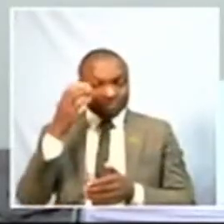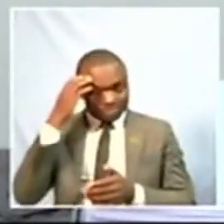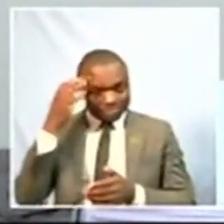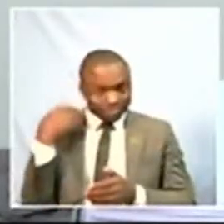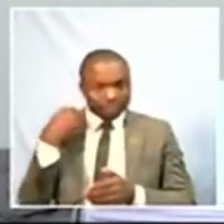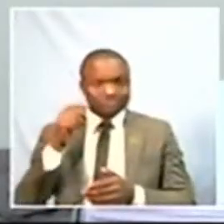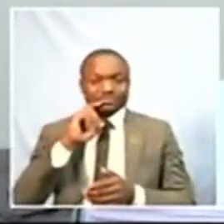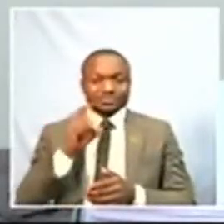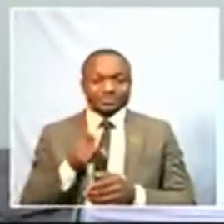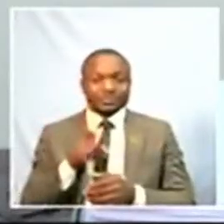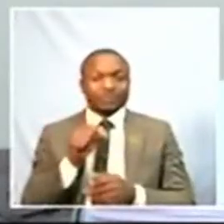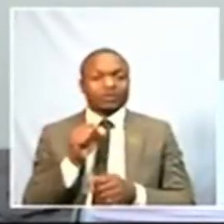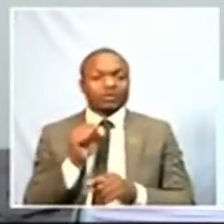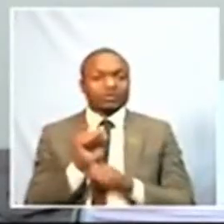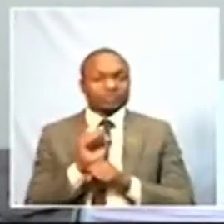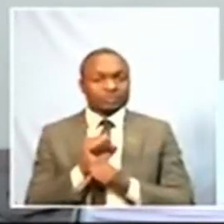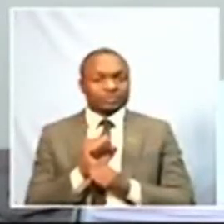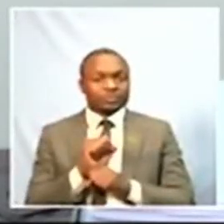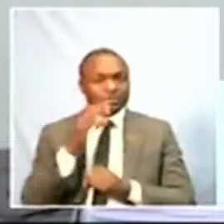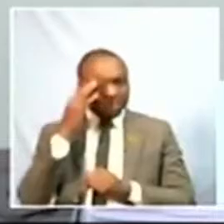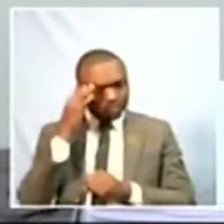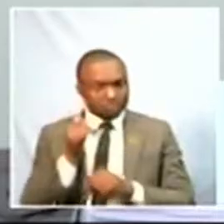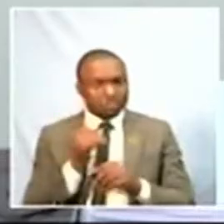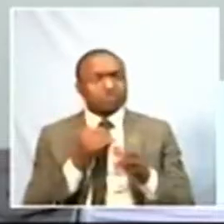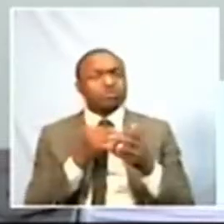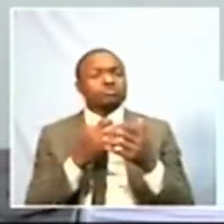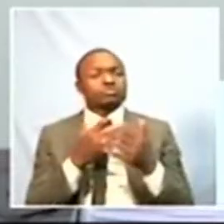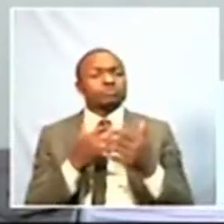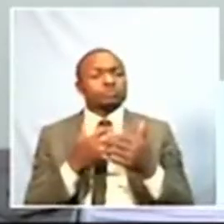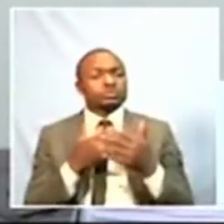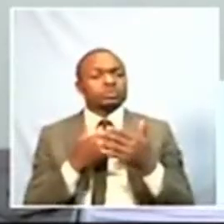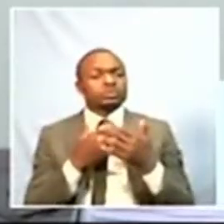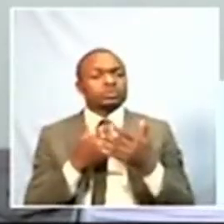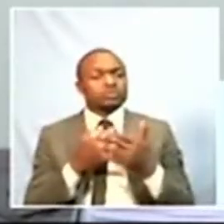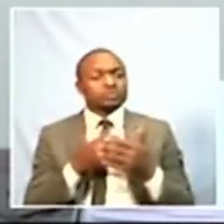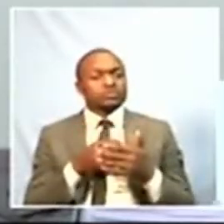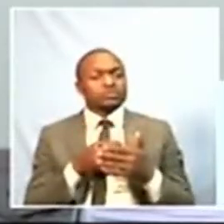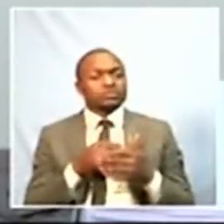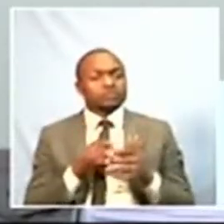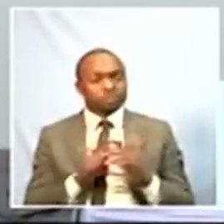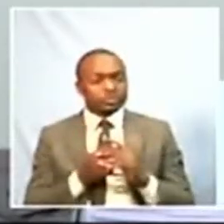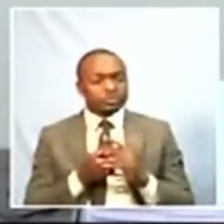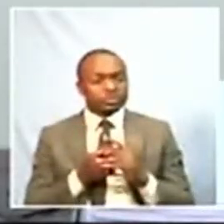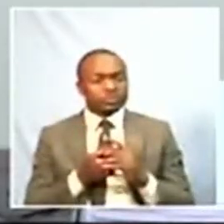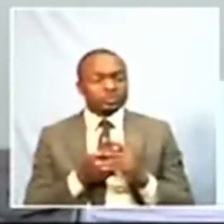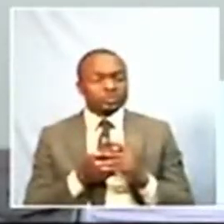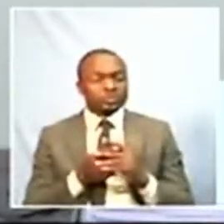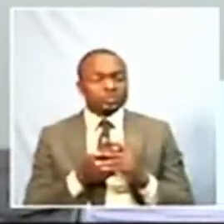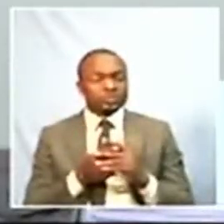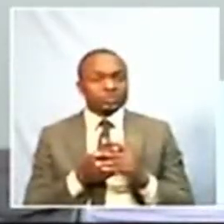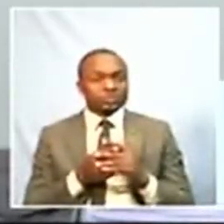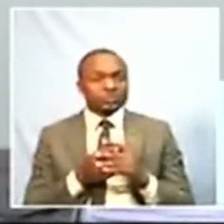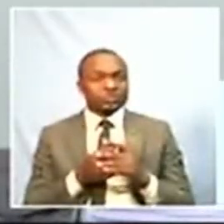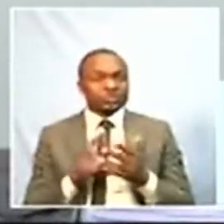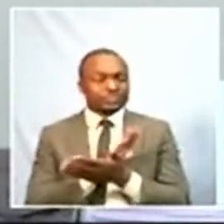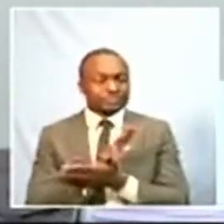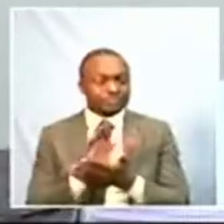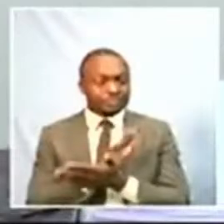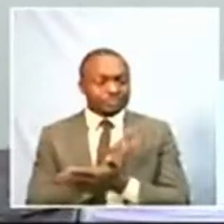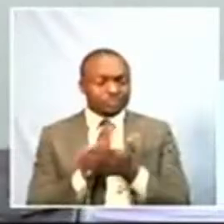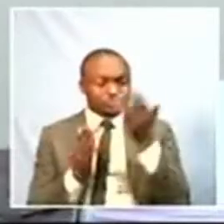part. Why should we wait after we have seen this? That's when we start running around. That's when we now intensify our